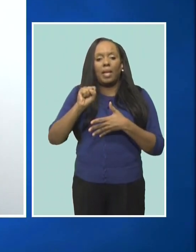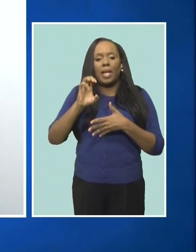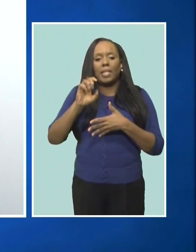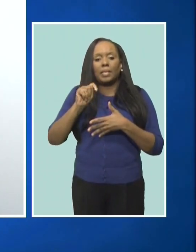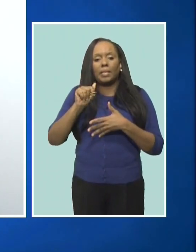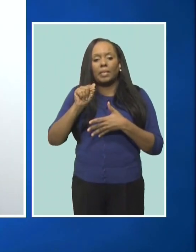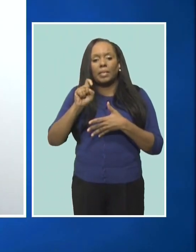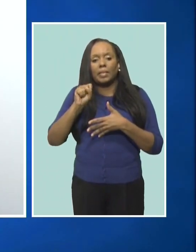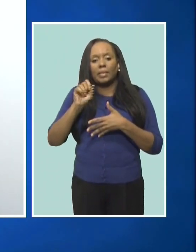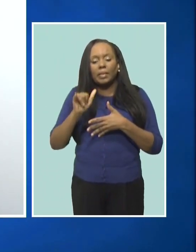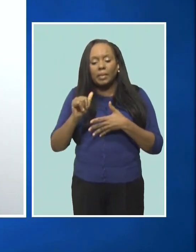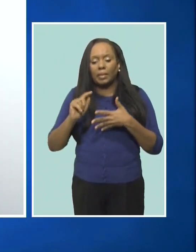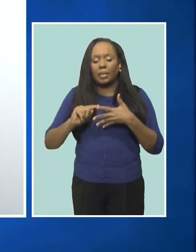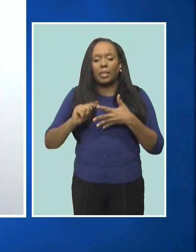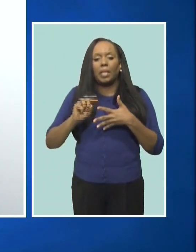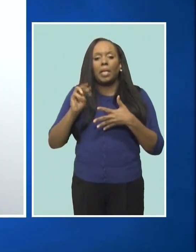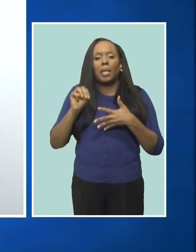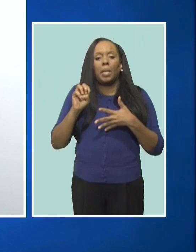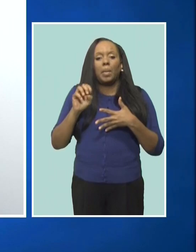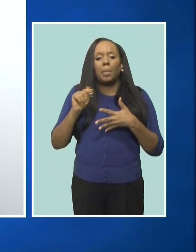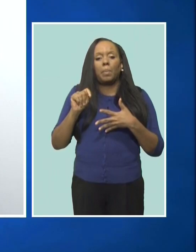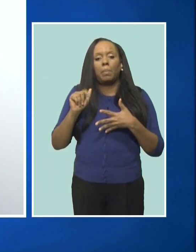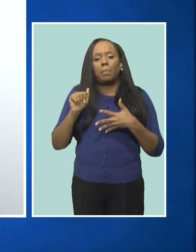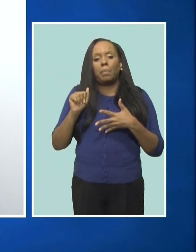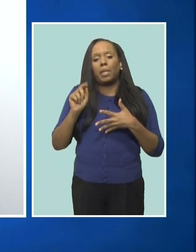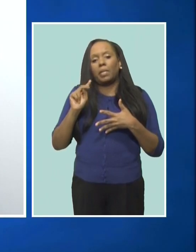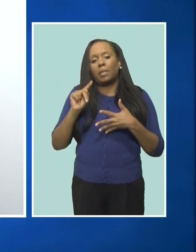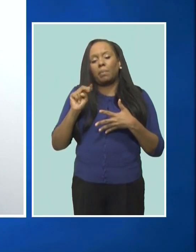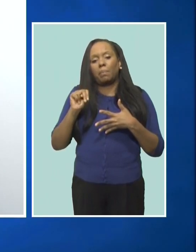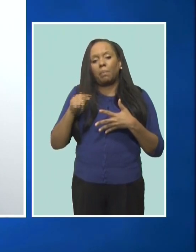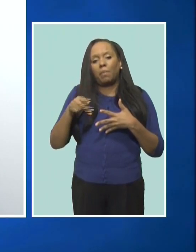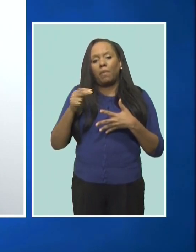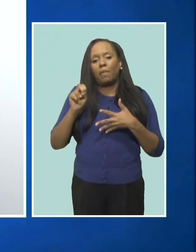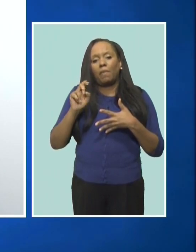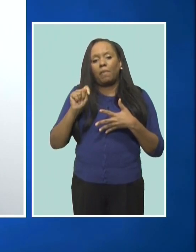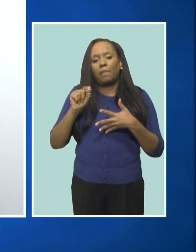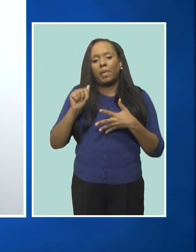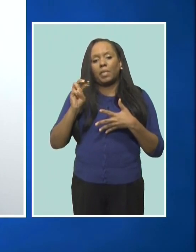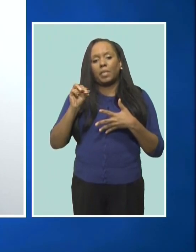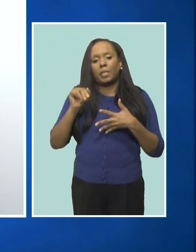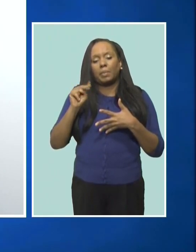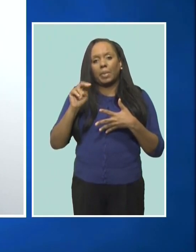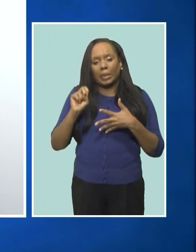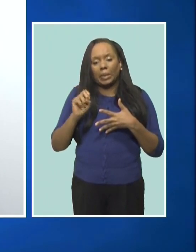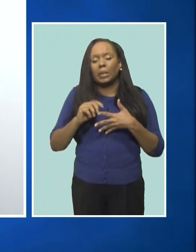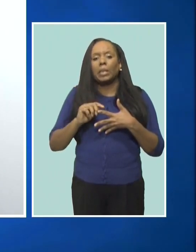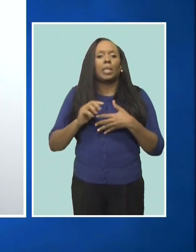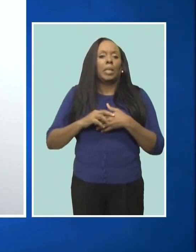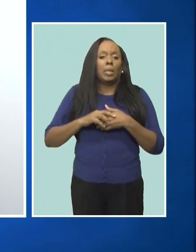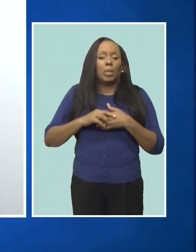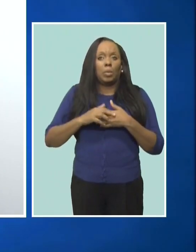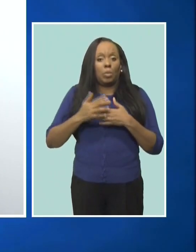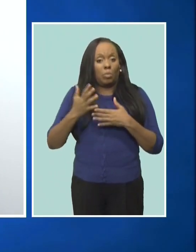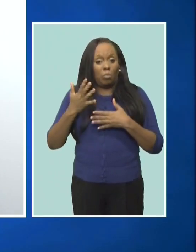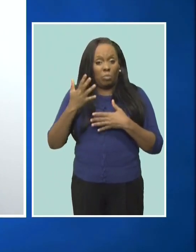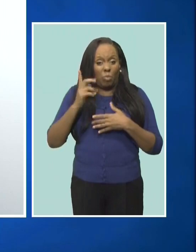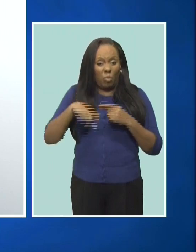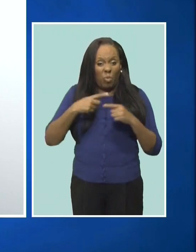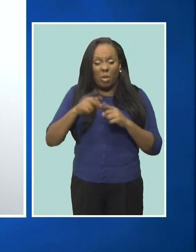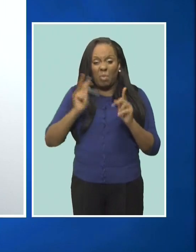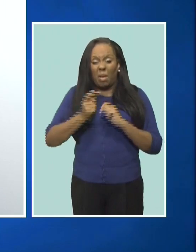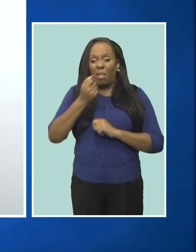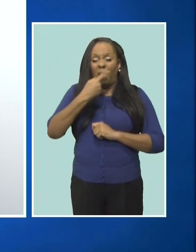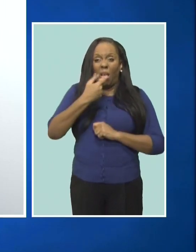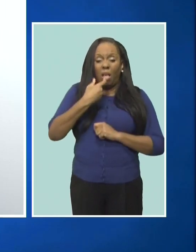And it's important for us to share this information with the wider Barbados because the harms associated with using these